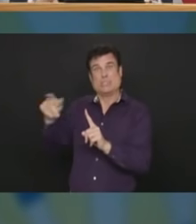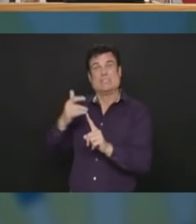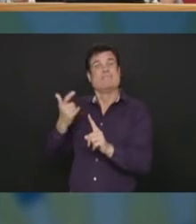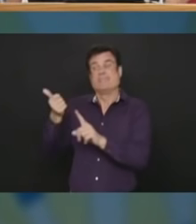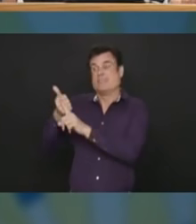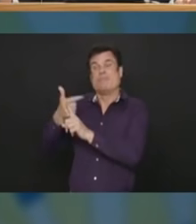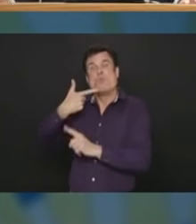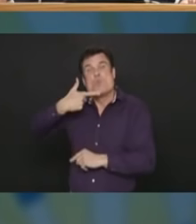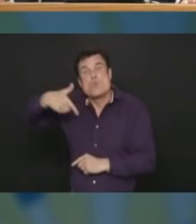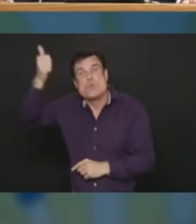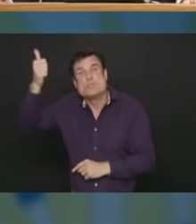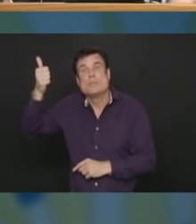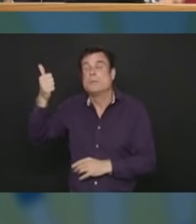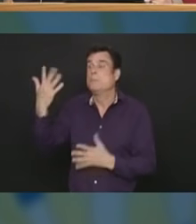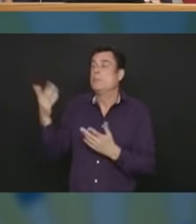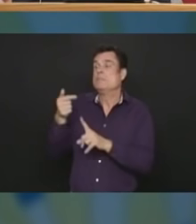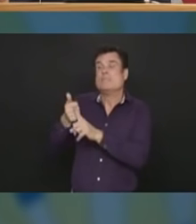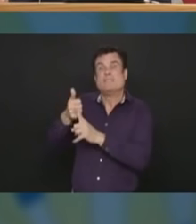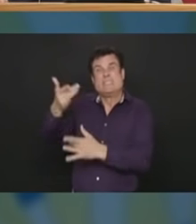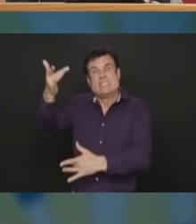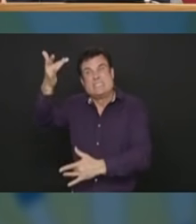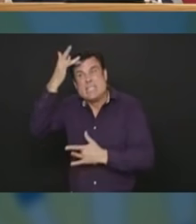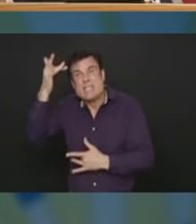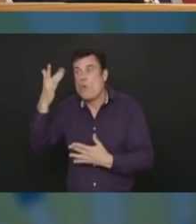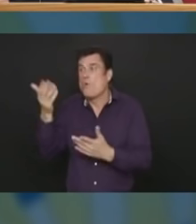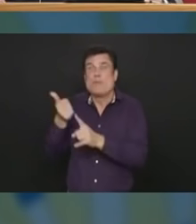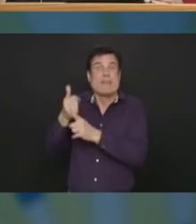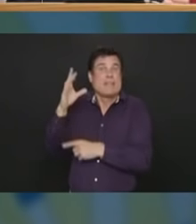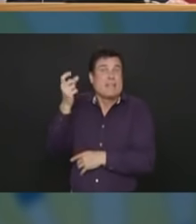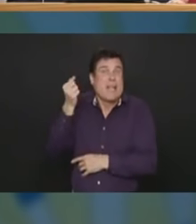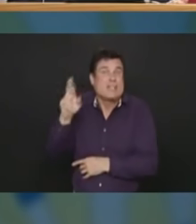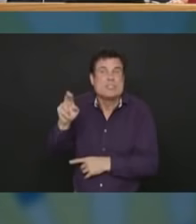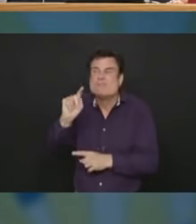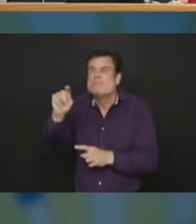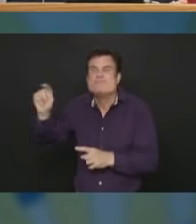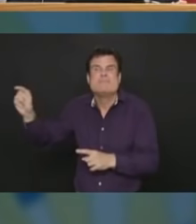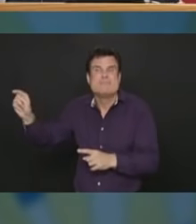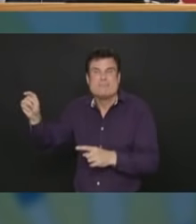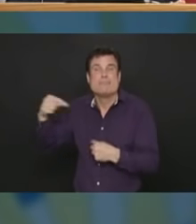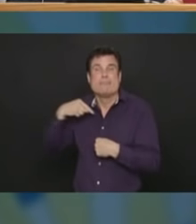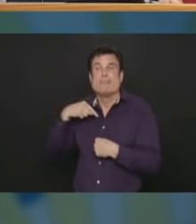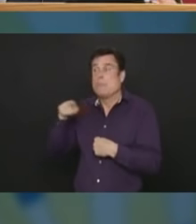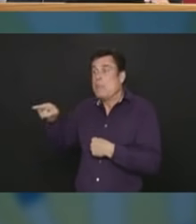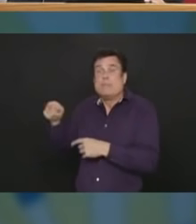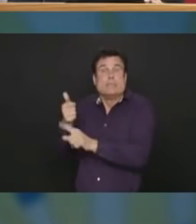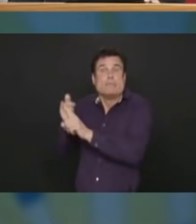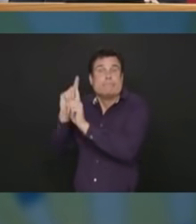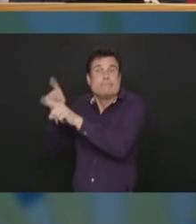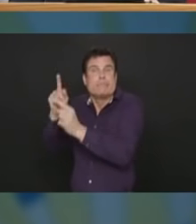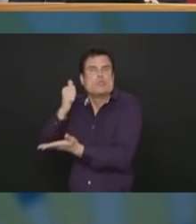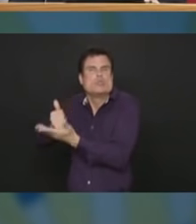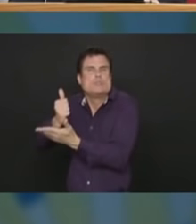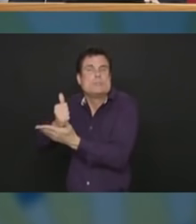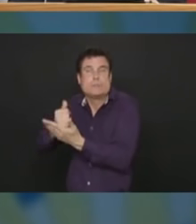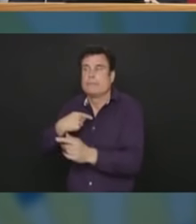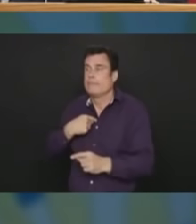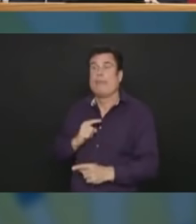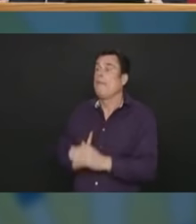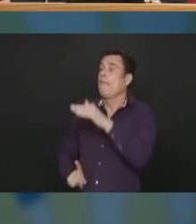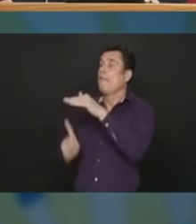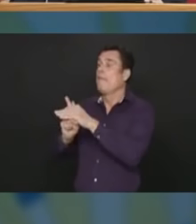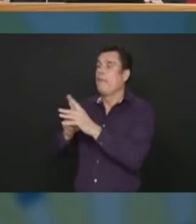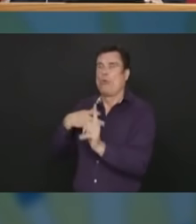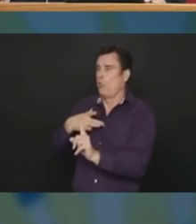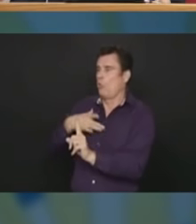need to consider the less interaction we have with others outside of our family. And reconnecting with even